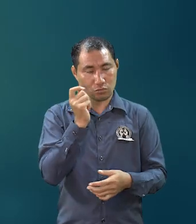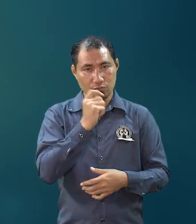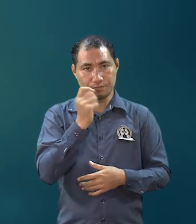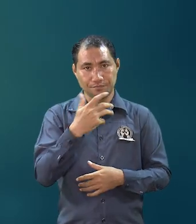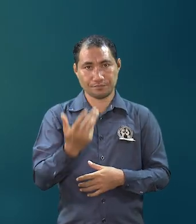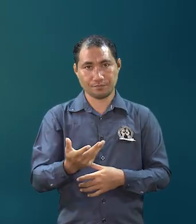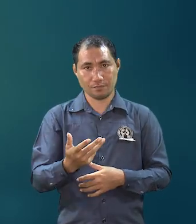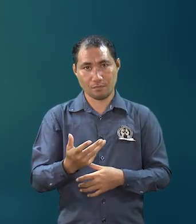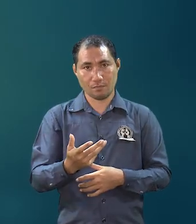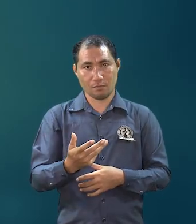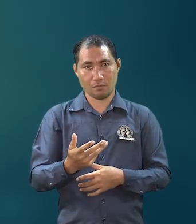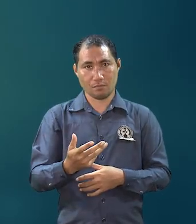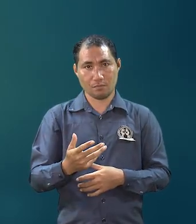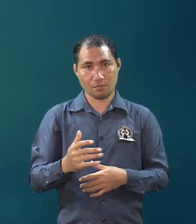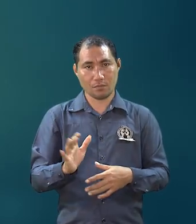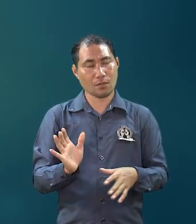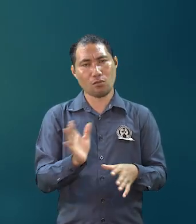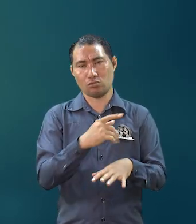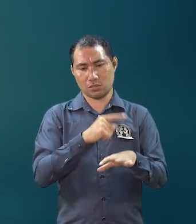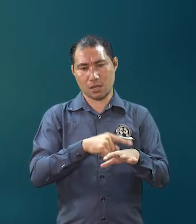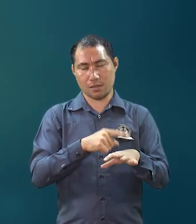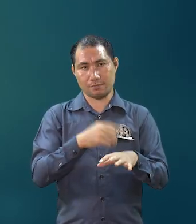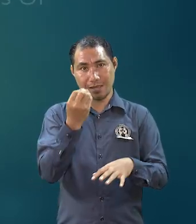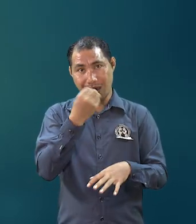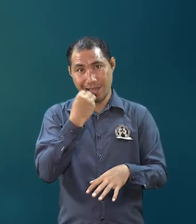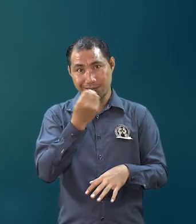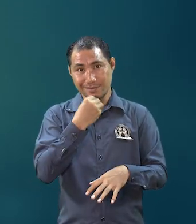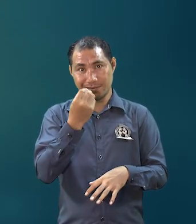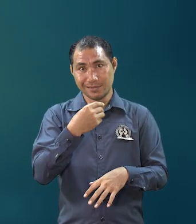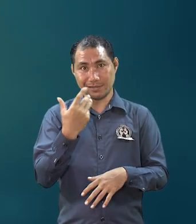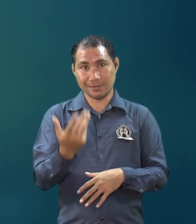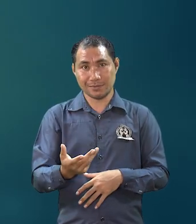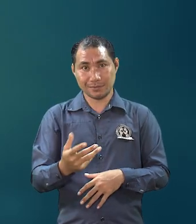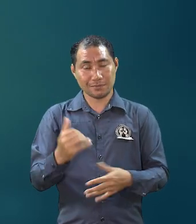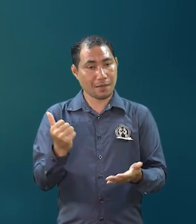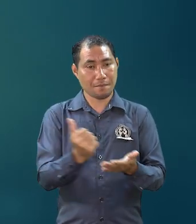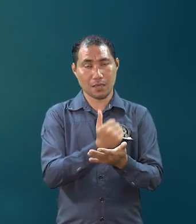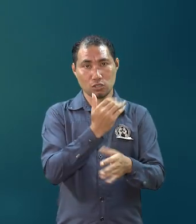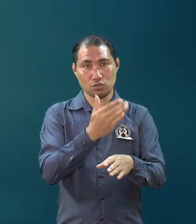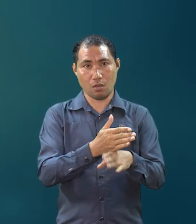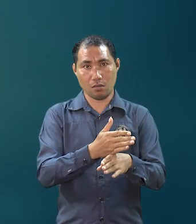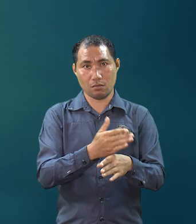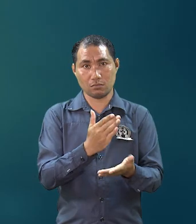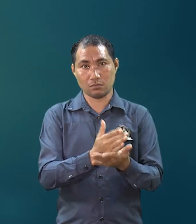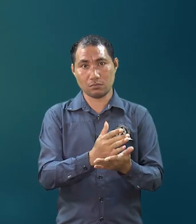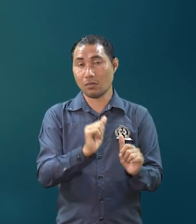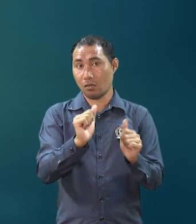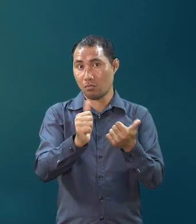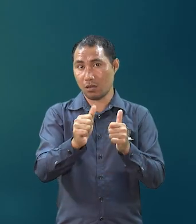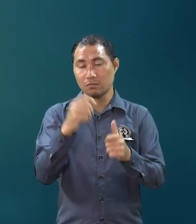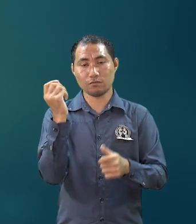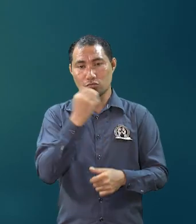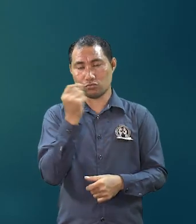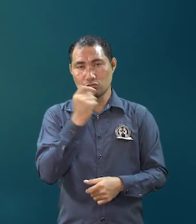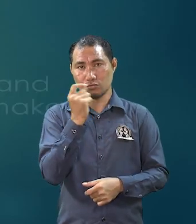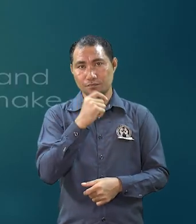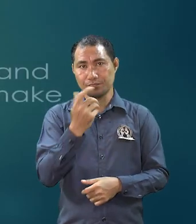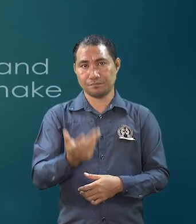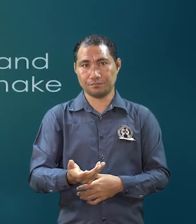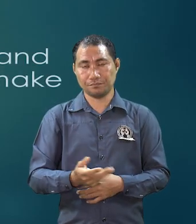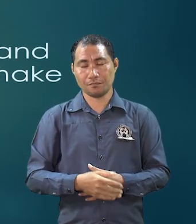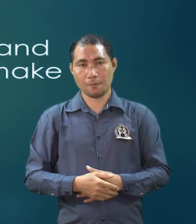So si taimi te tau sami ai, pete ai, tau tua na uma, fuluhutu,